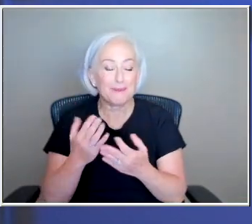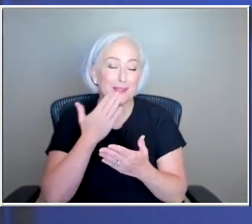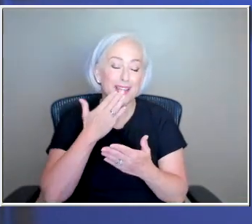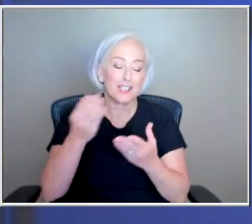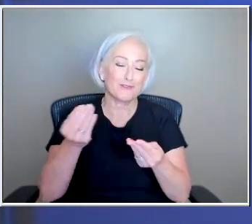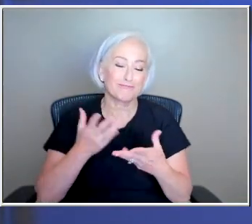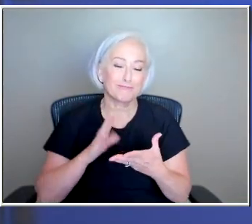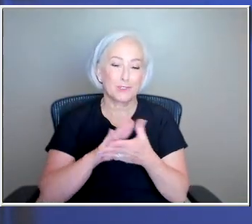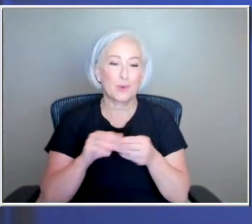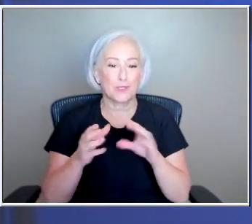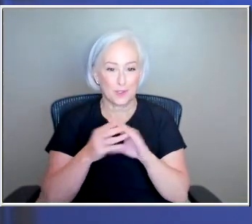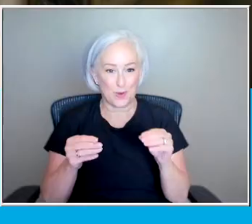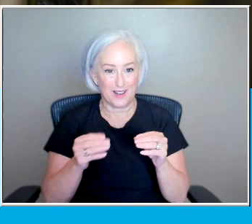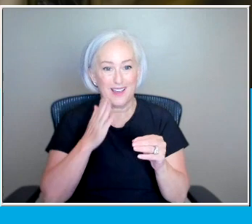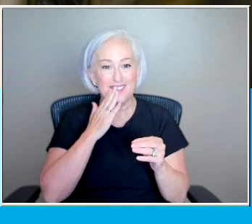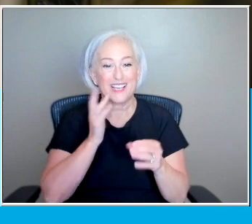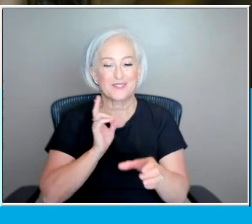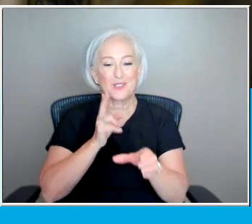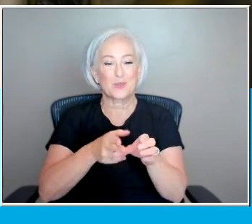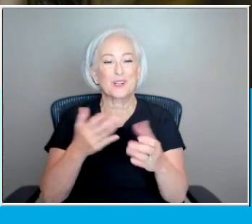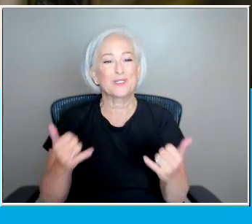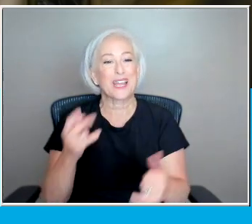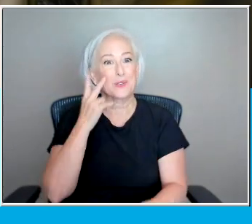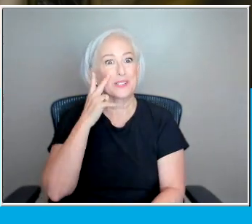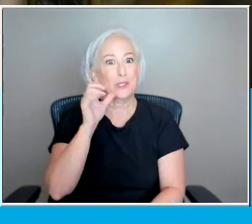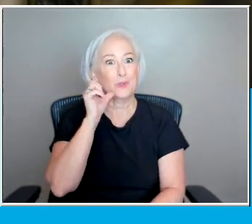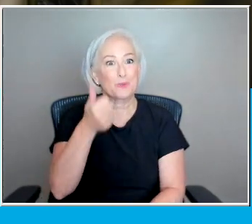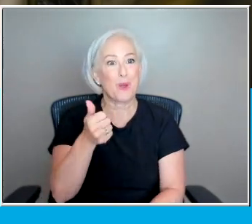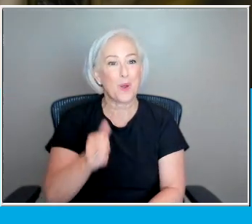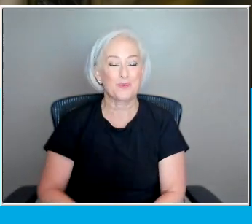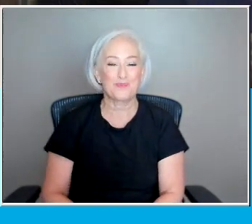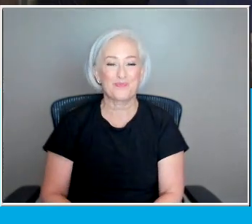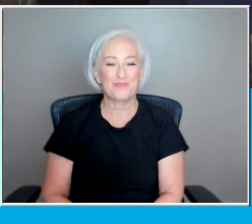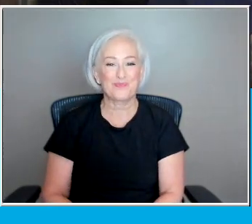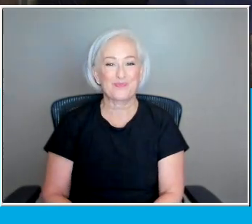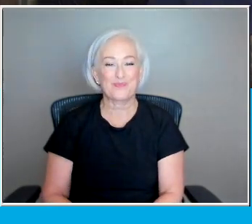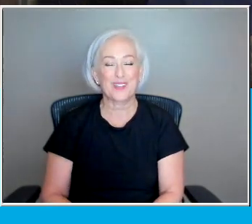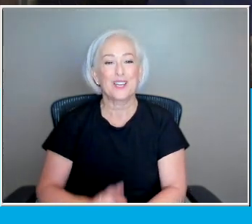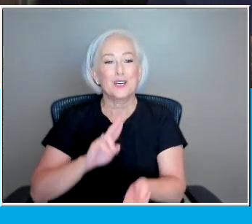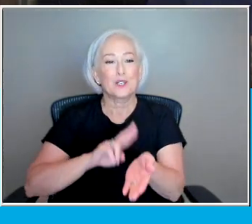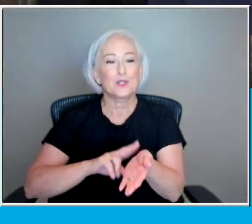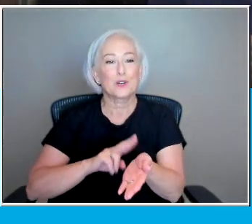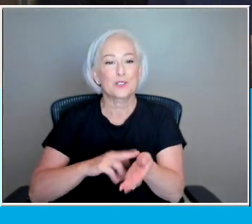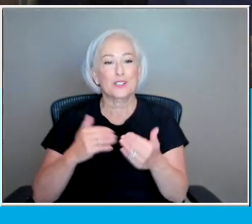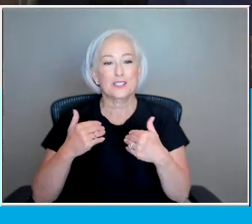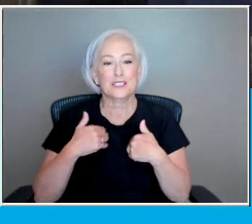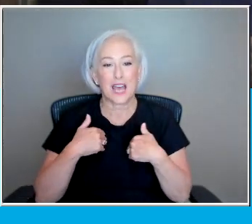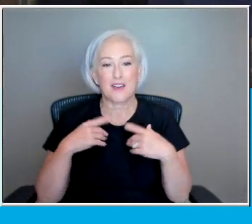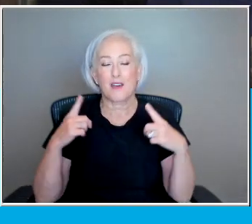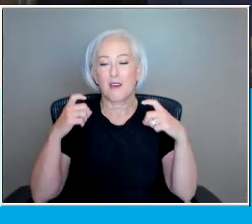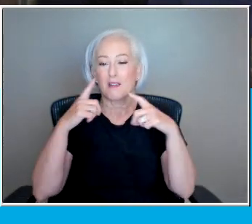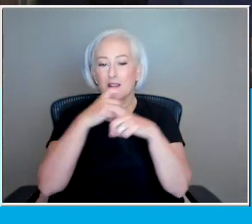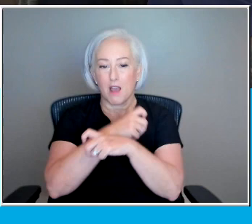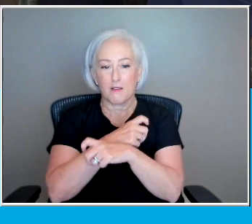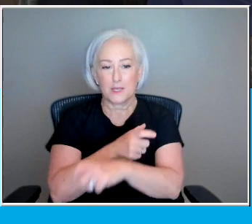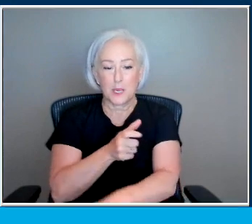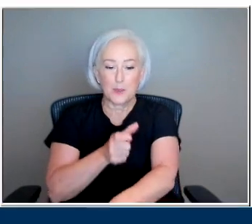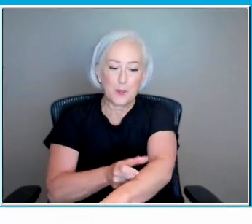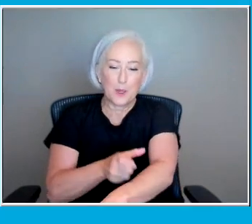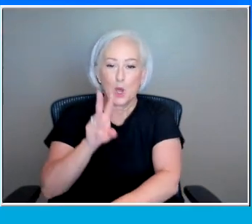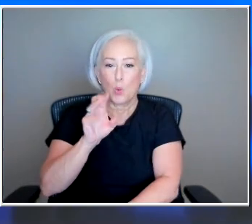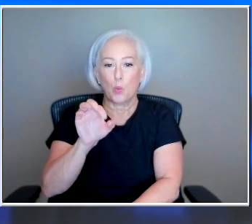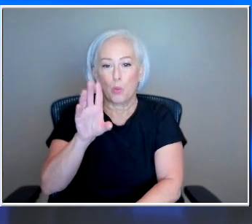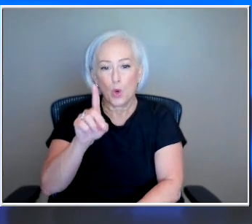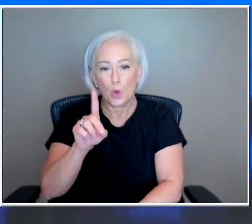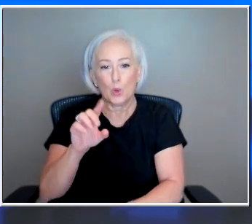being with us. We'll see you back here tomorrow. Nurses share some of the most complex wounds, infections, and pain for patients here at the health